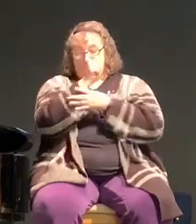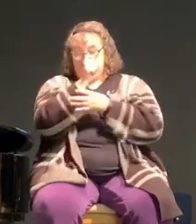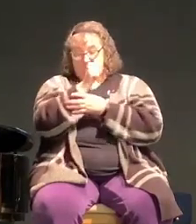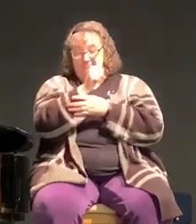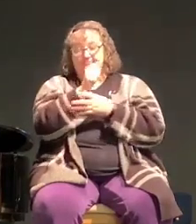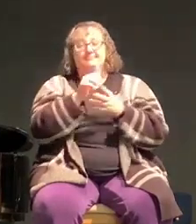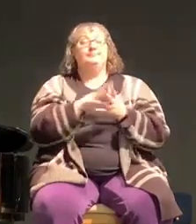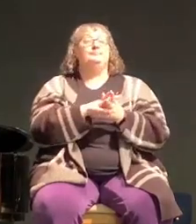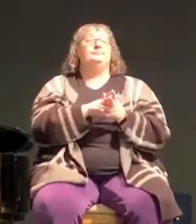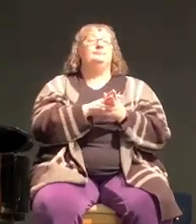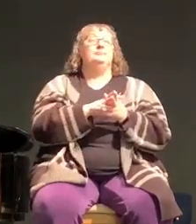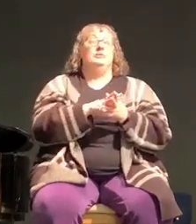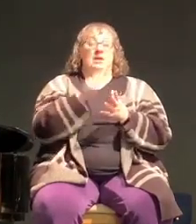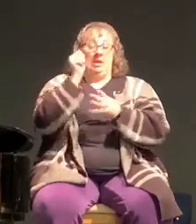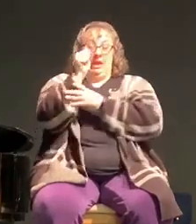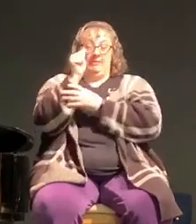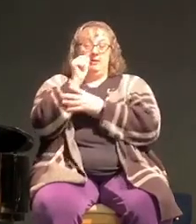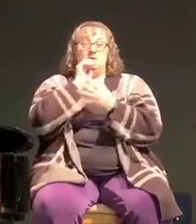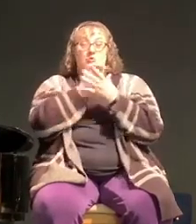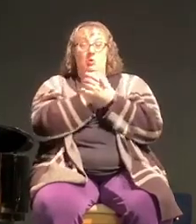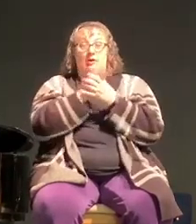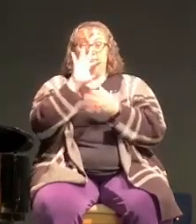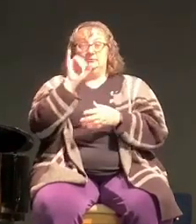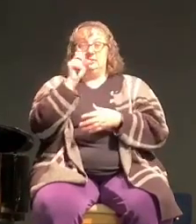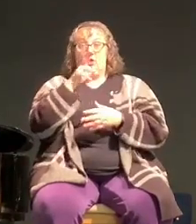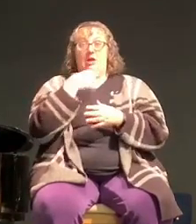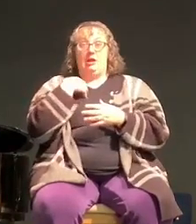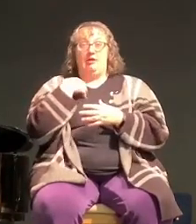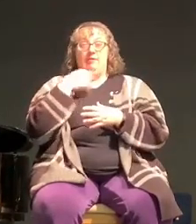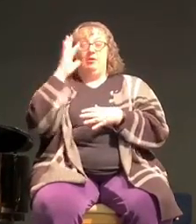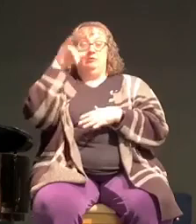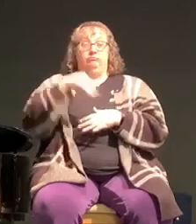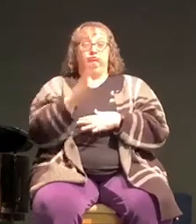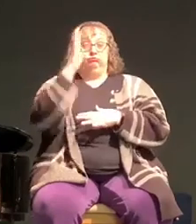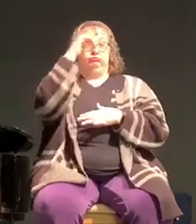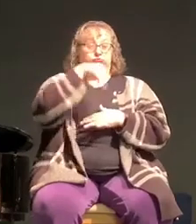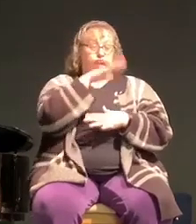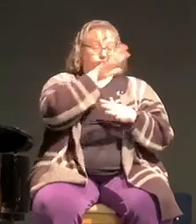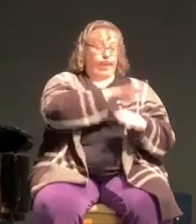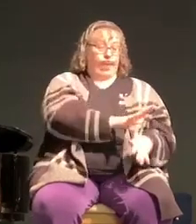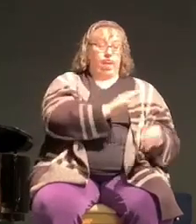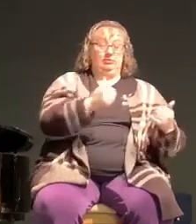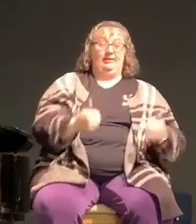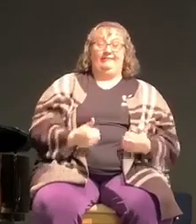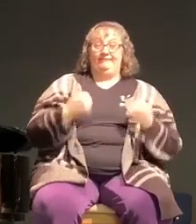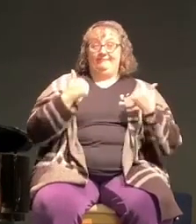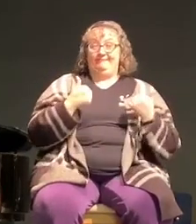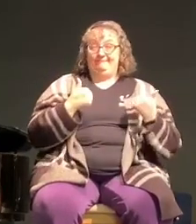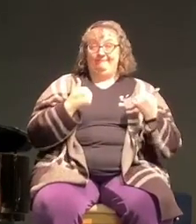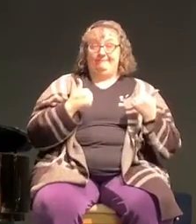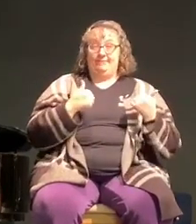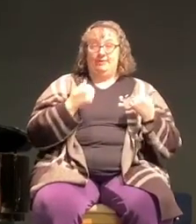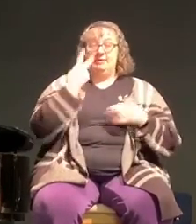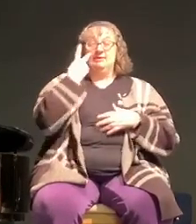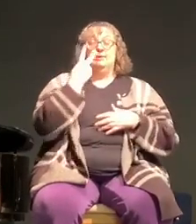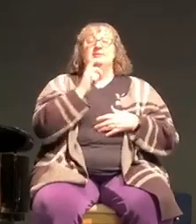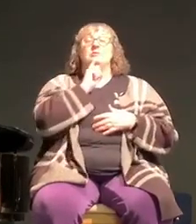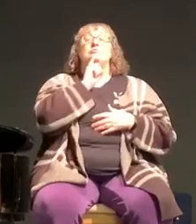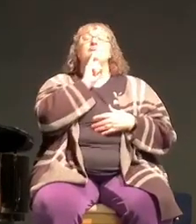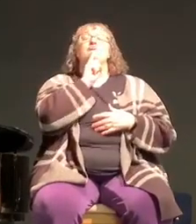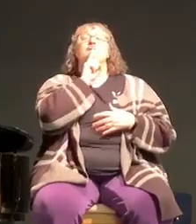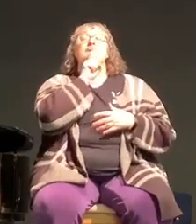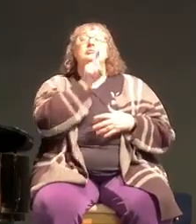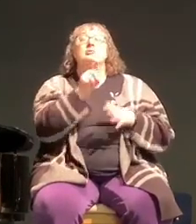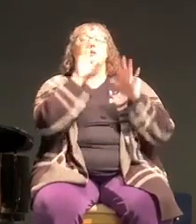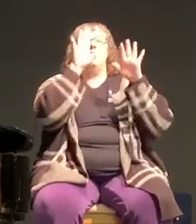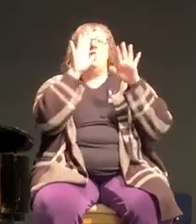Abraham is that he and his wife Sarah had a wild ride of a life. And we get to see some really awesome